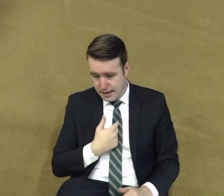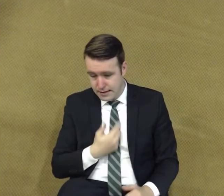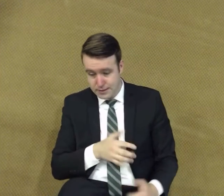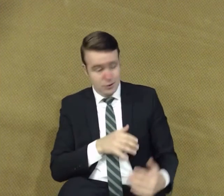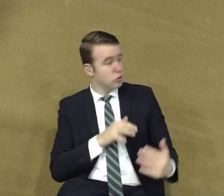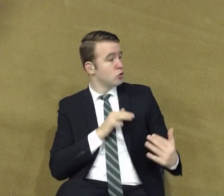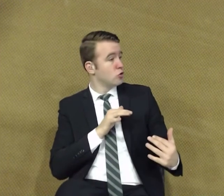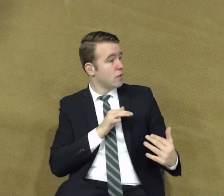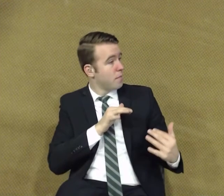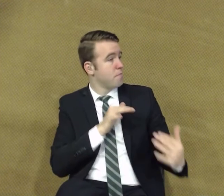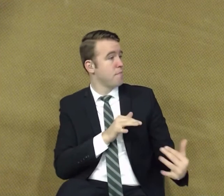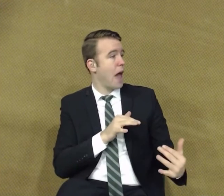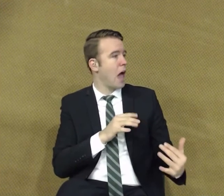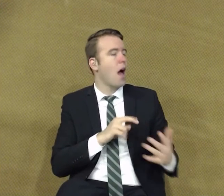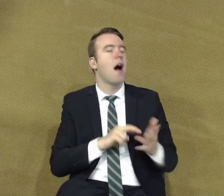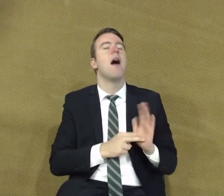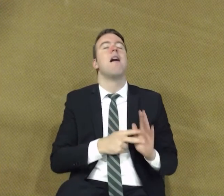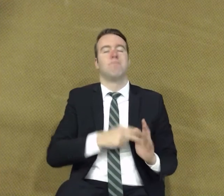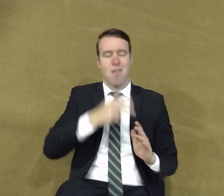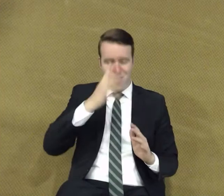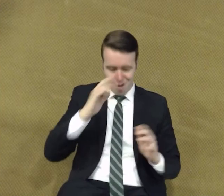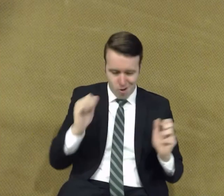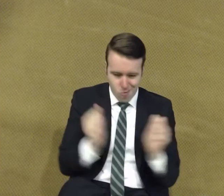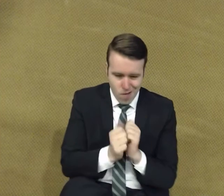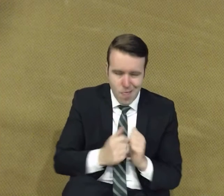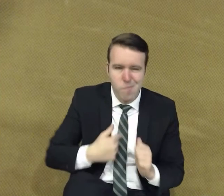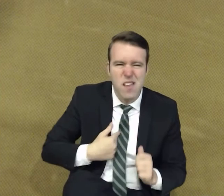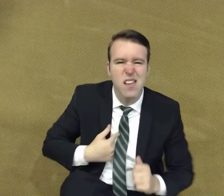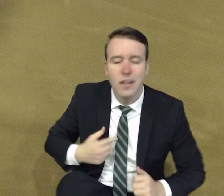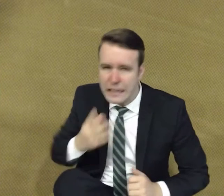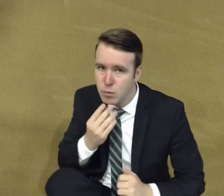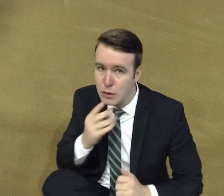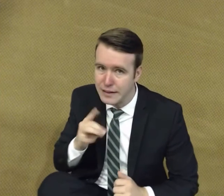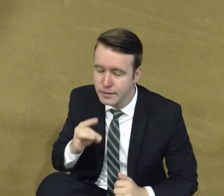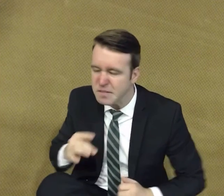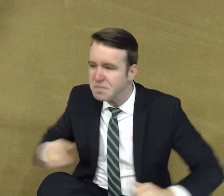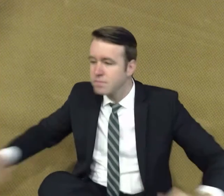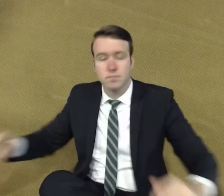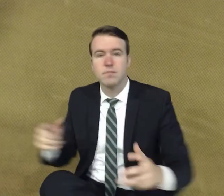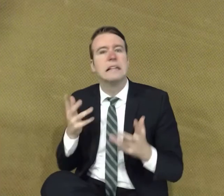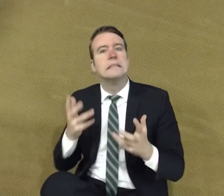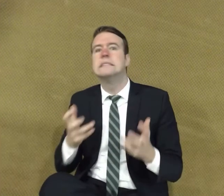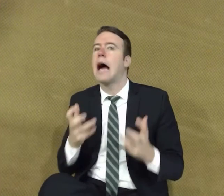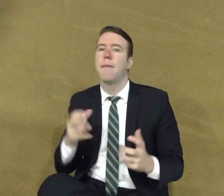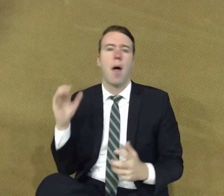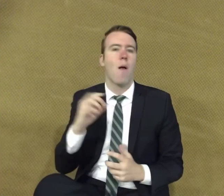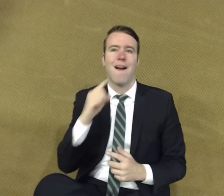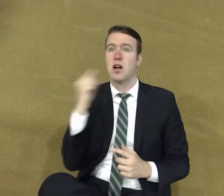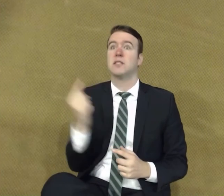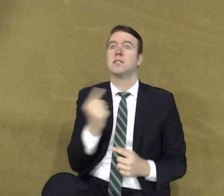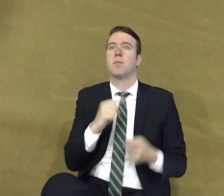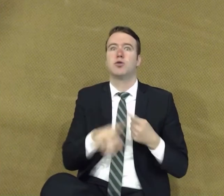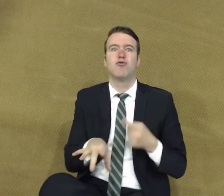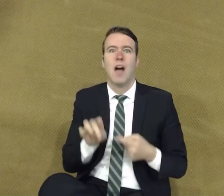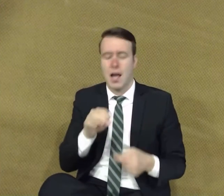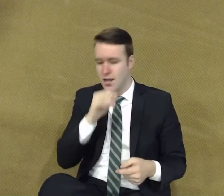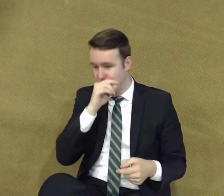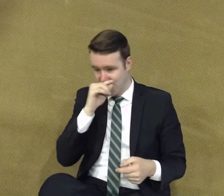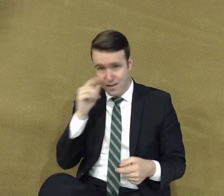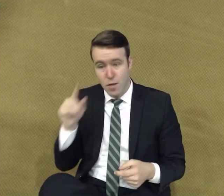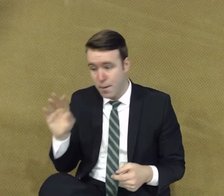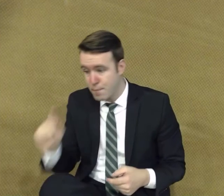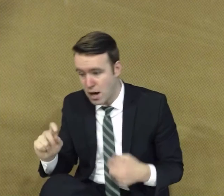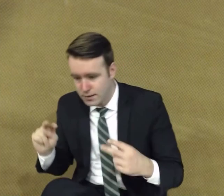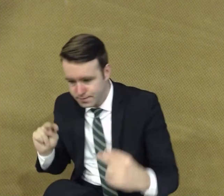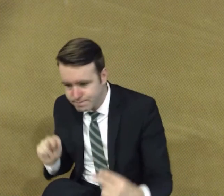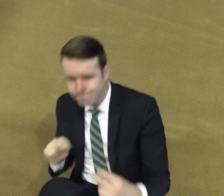the battlefield, that God would be with them and he would give them the victory. They were desperate. They were looking for anything that they could find. So they took the box